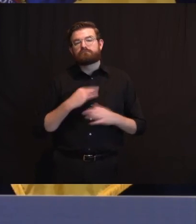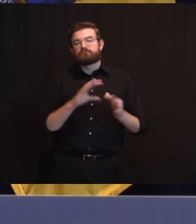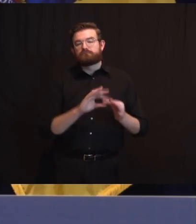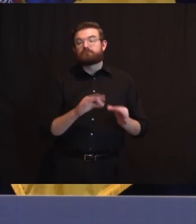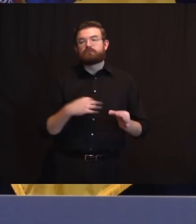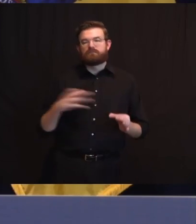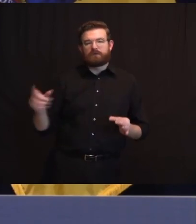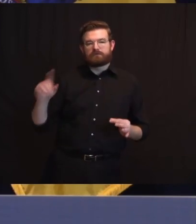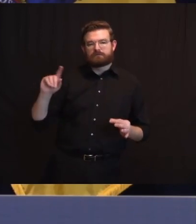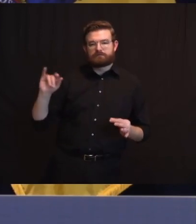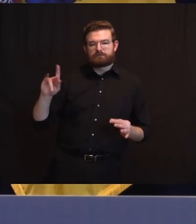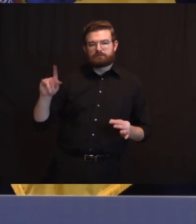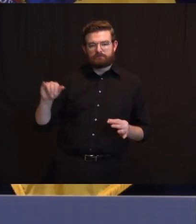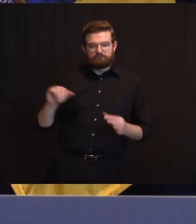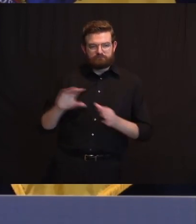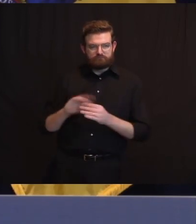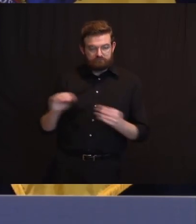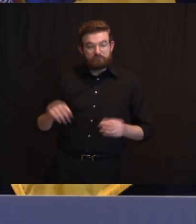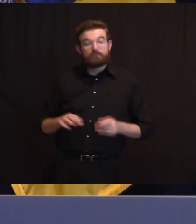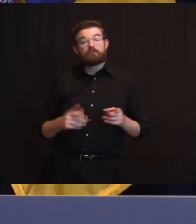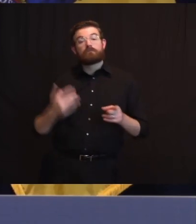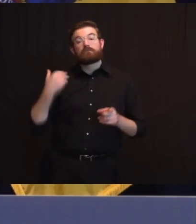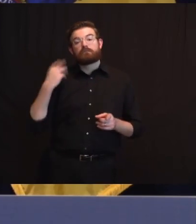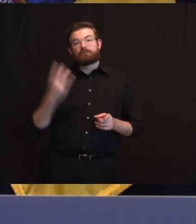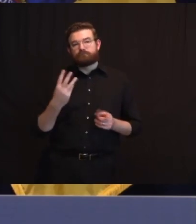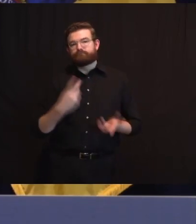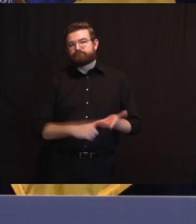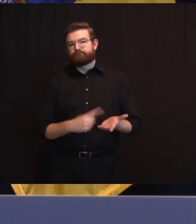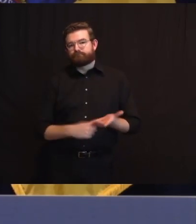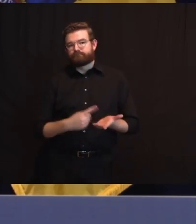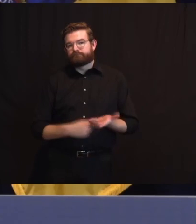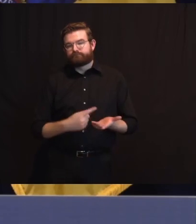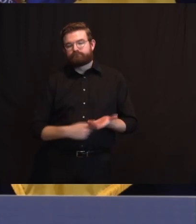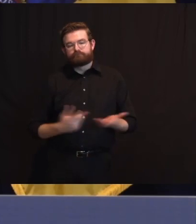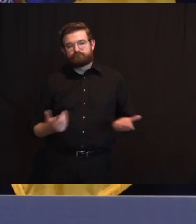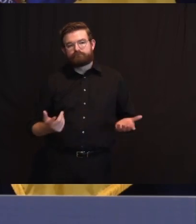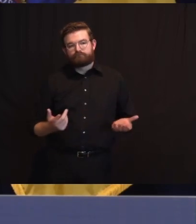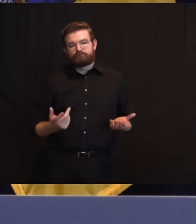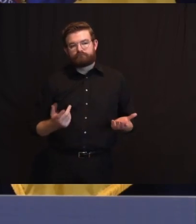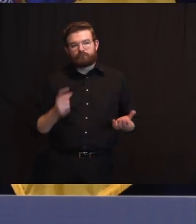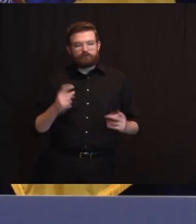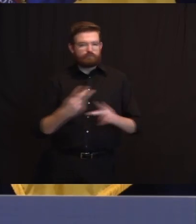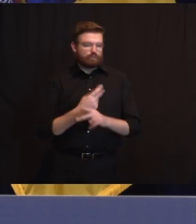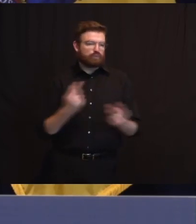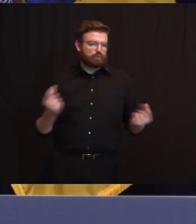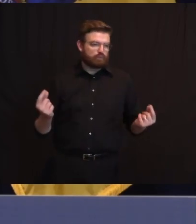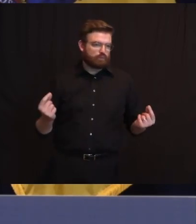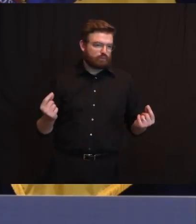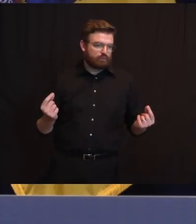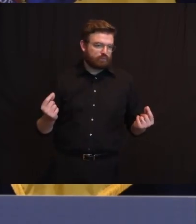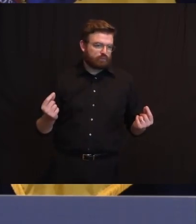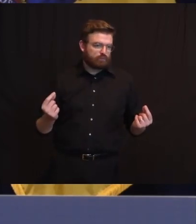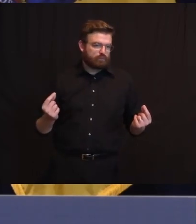bit on Wednesday. This is a reality. We have to deal with this. We're going to have to, we are working with our colleges